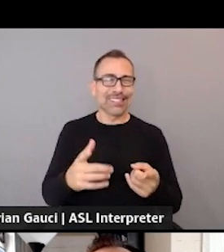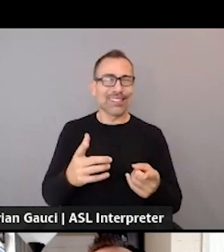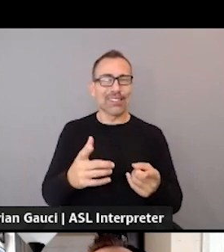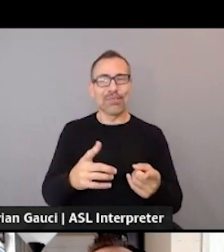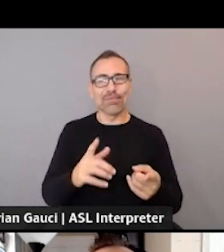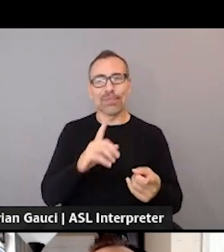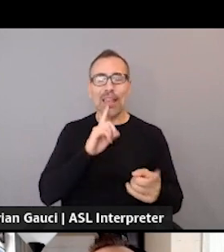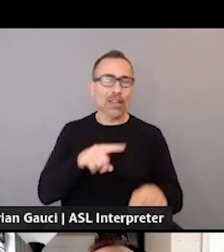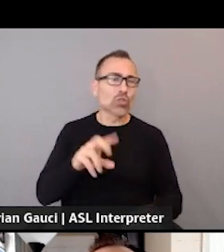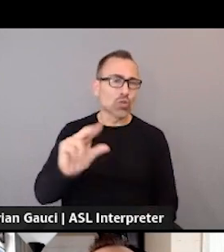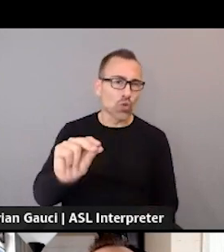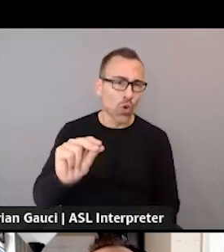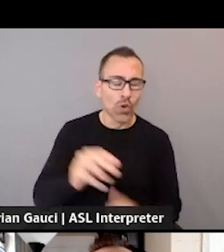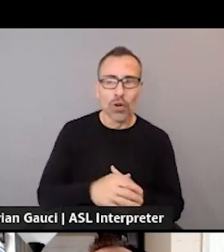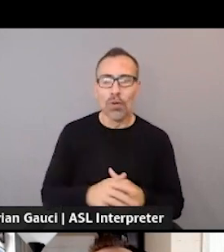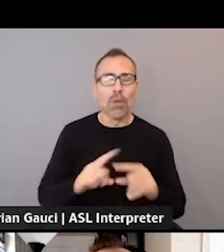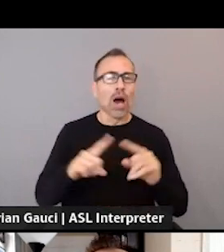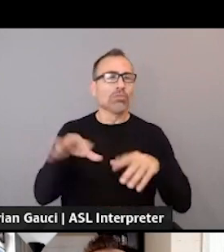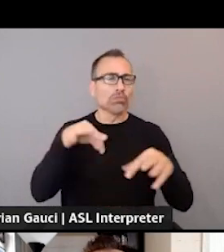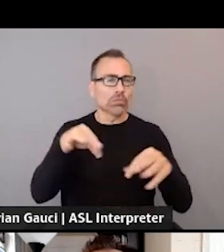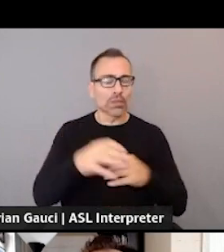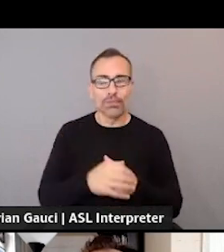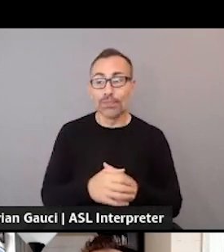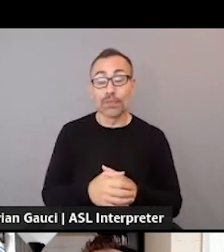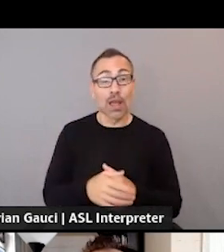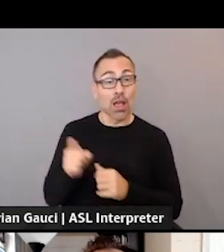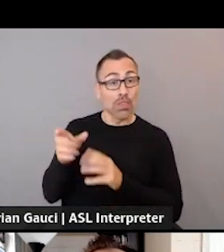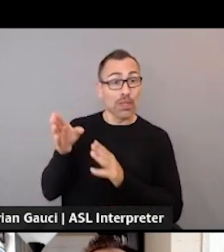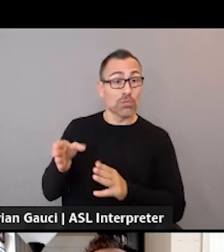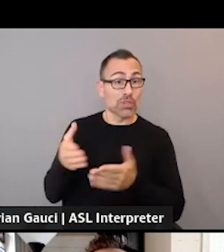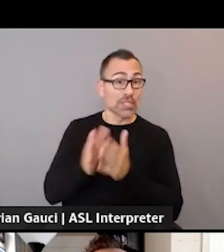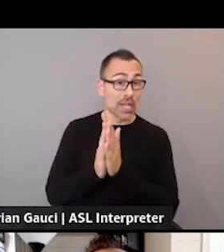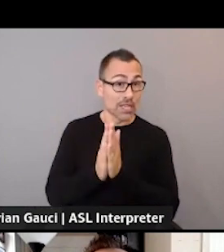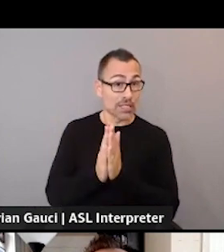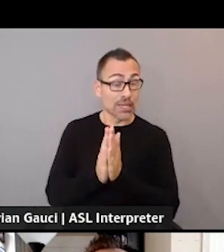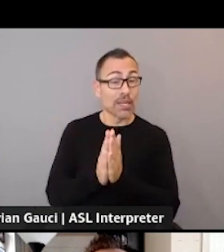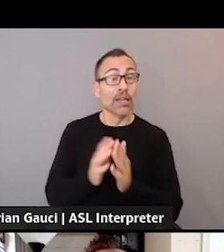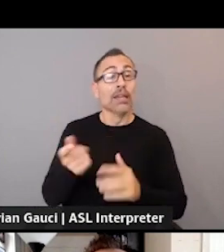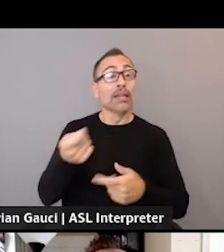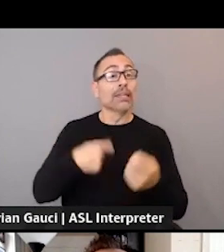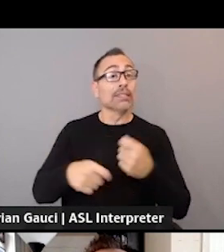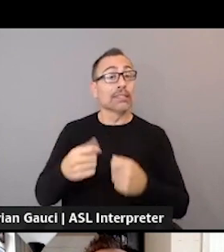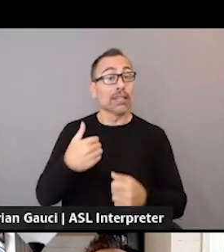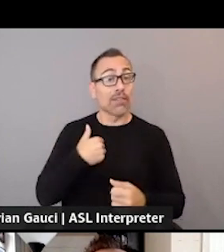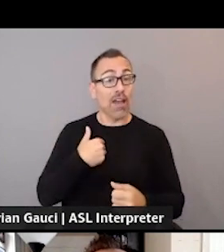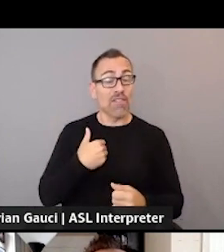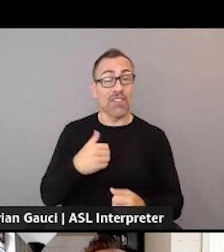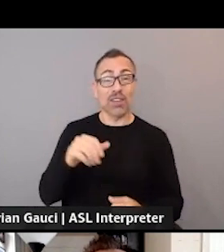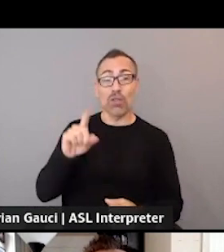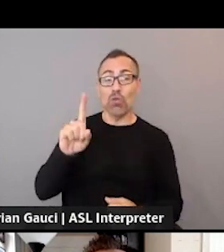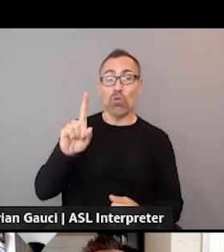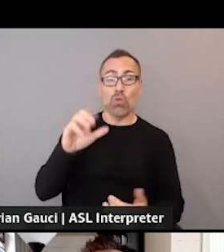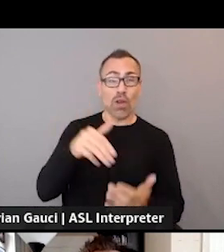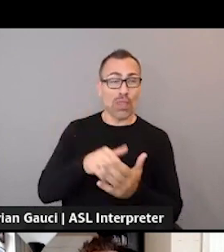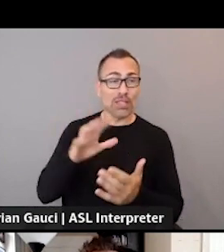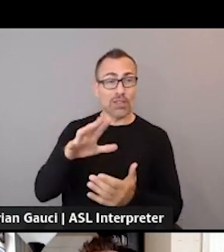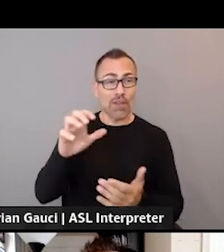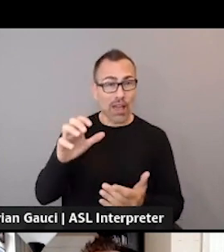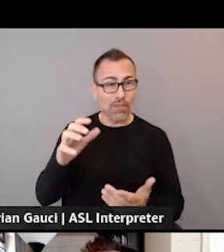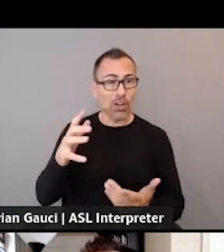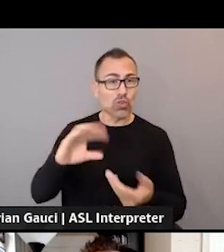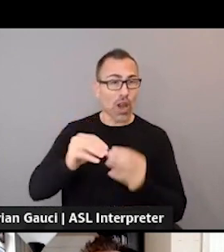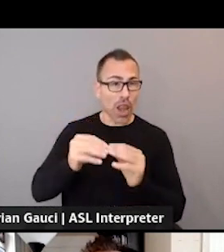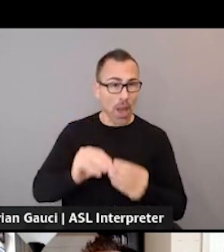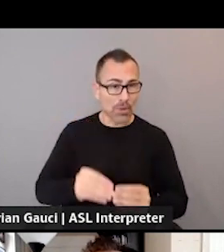me explain this question. So what this person's asking is, instead of having 1500 or 1536 numbers as